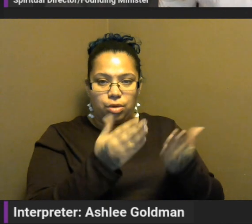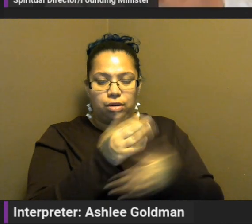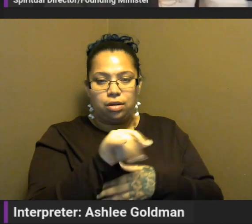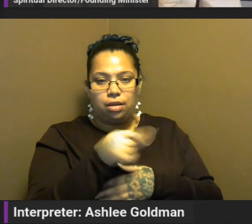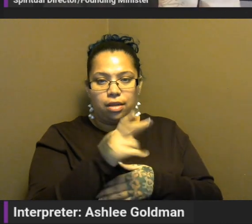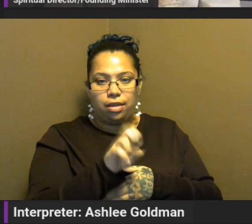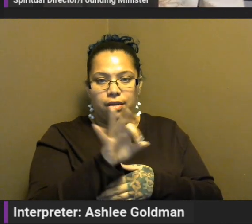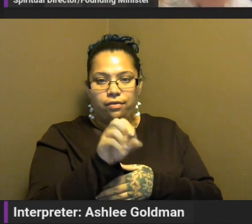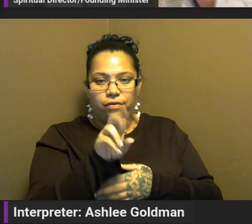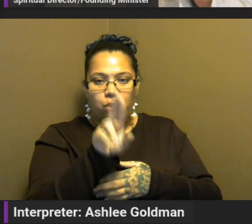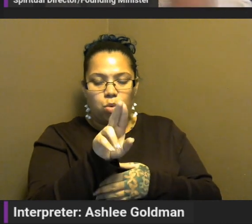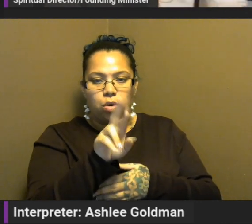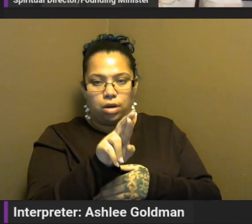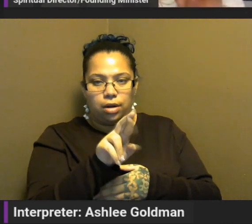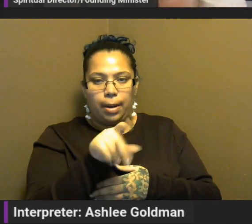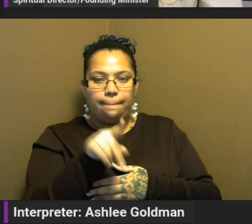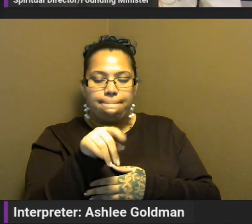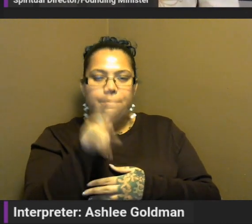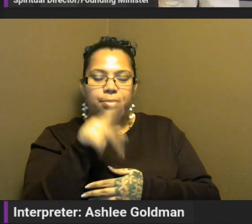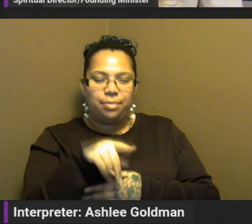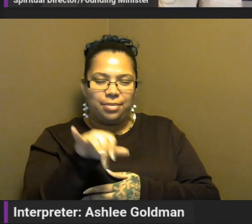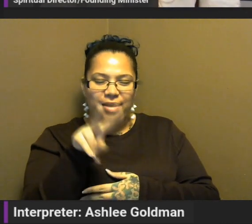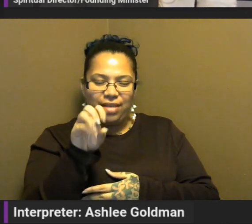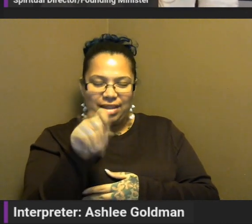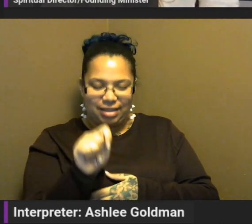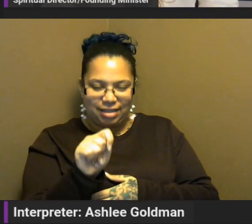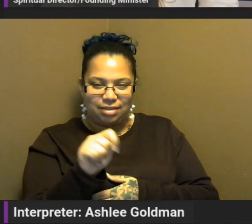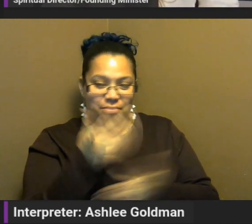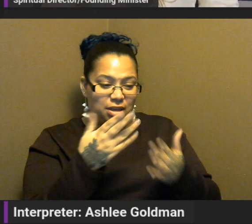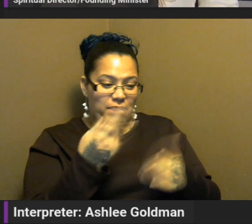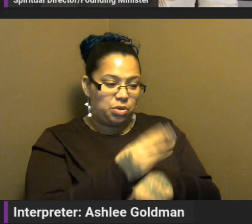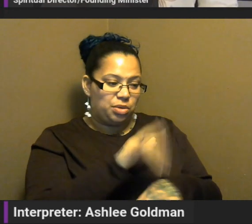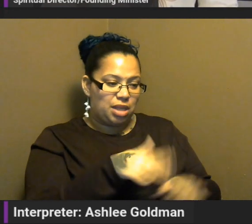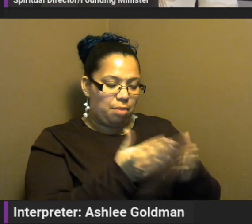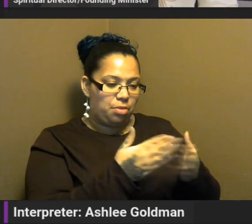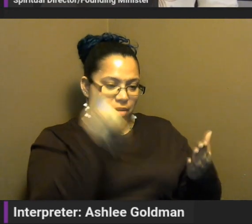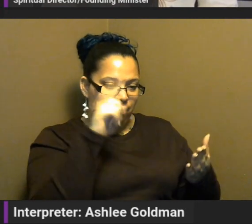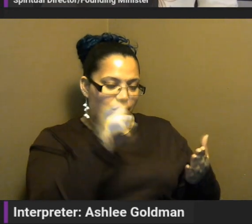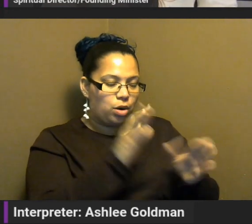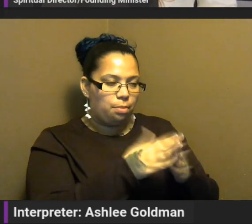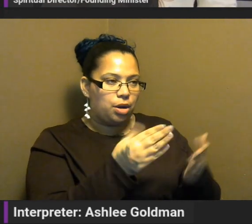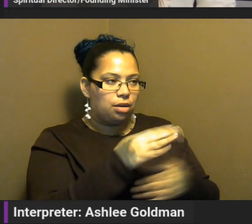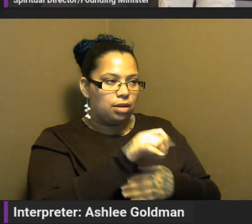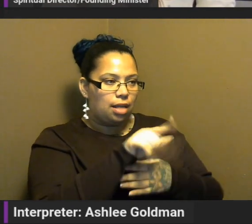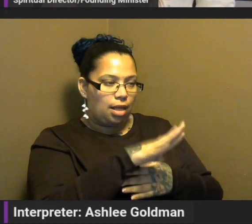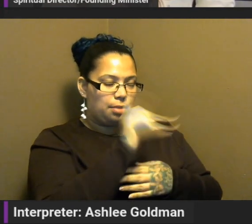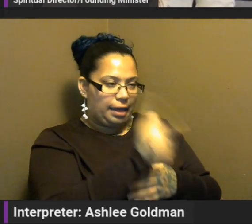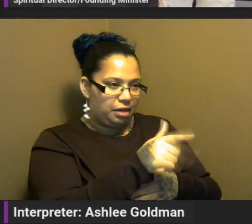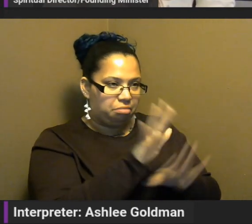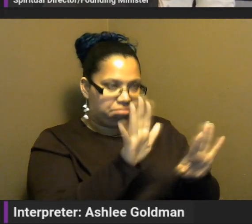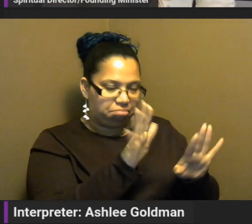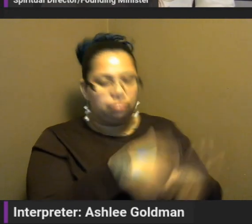center. Be mindful and remember. He says, clarity comes when we shed all